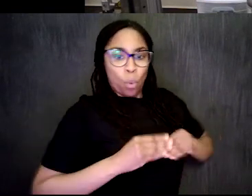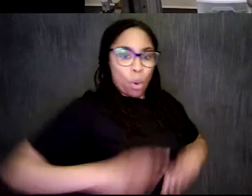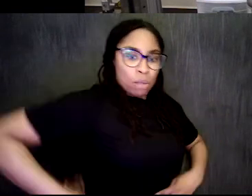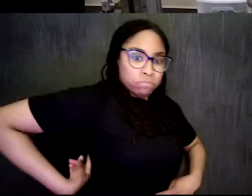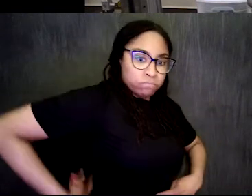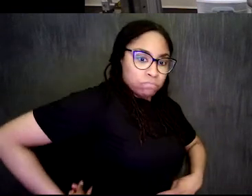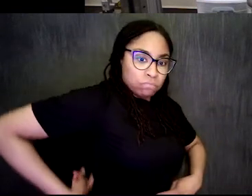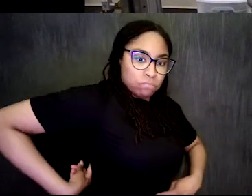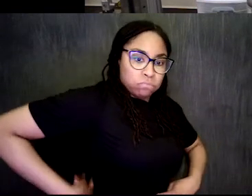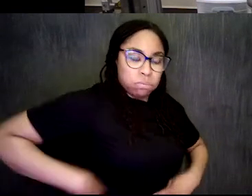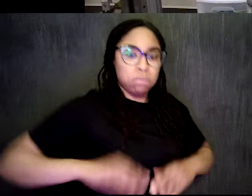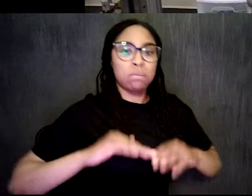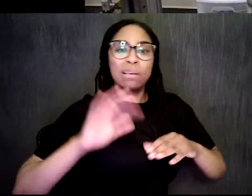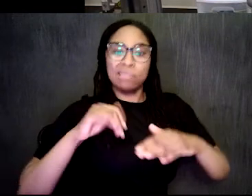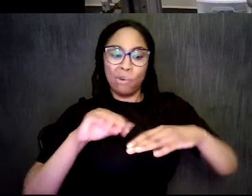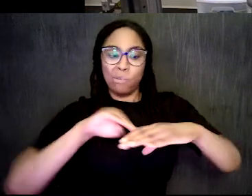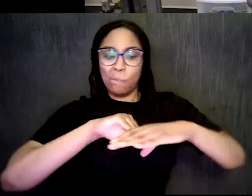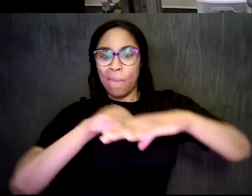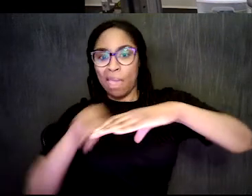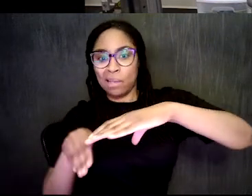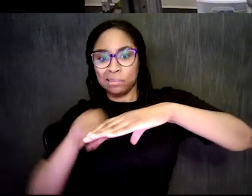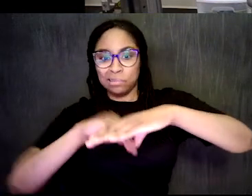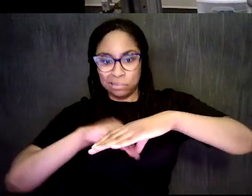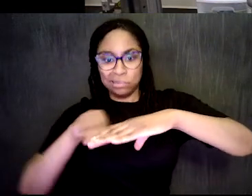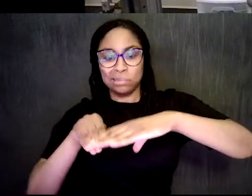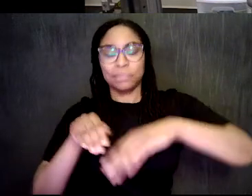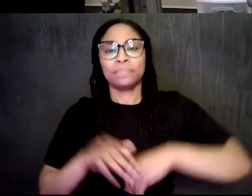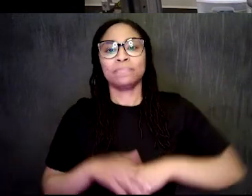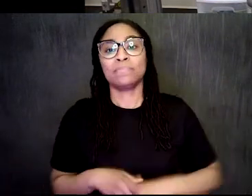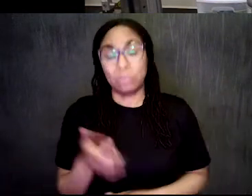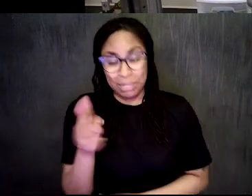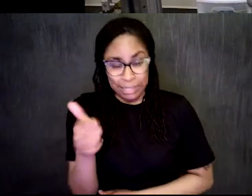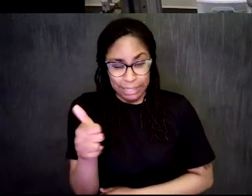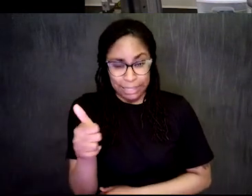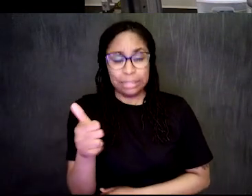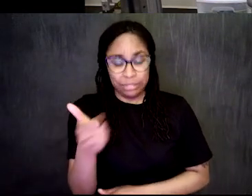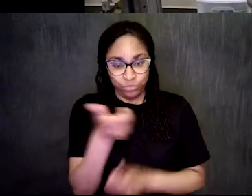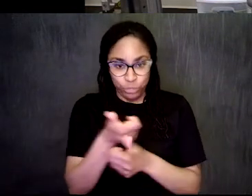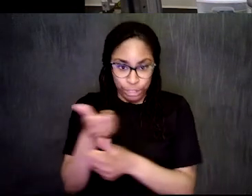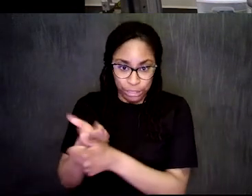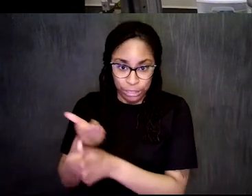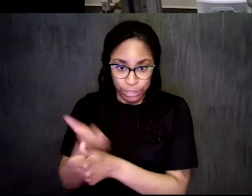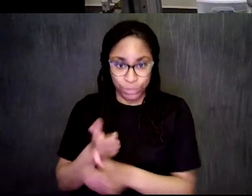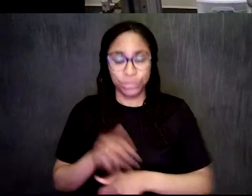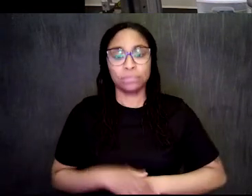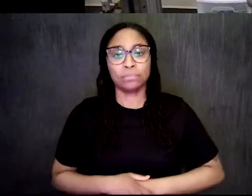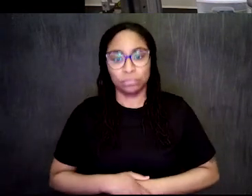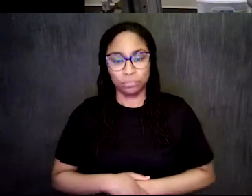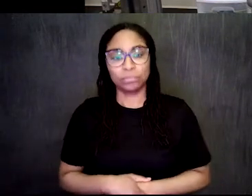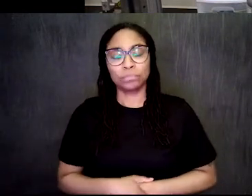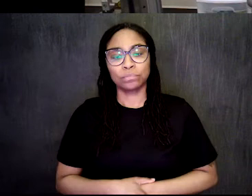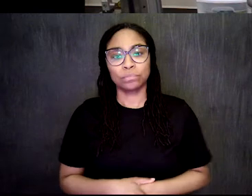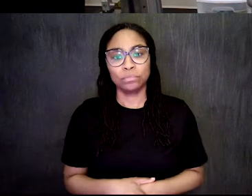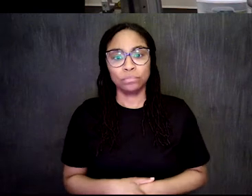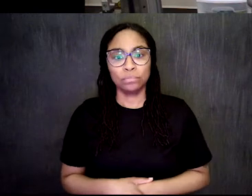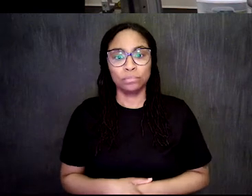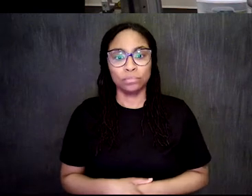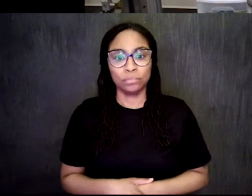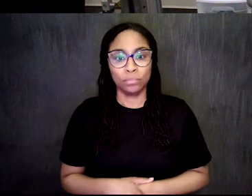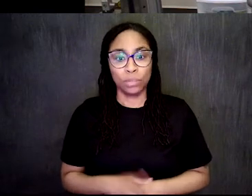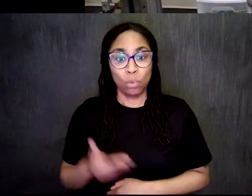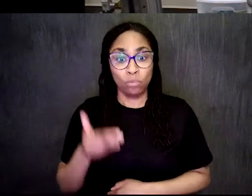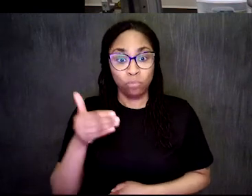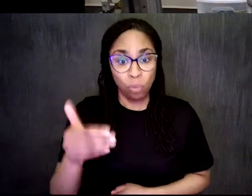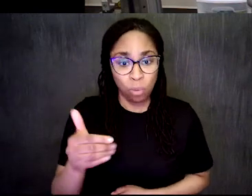create as much space from your lower back and your hand as possible. So we're going to do 10 repetitions of each. We're going to go